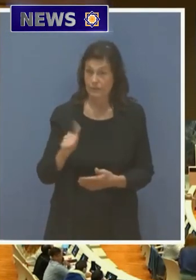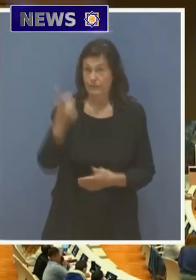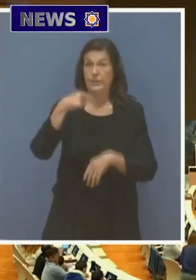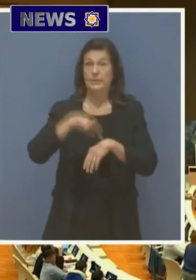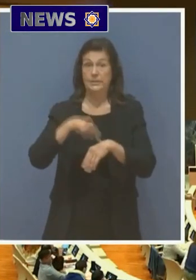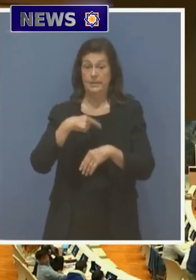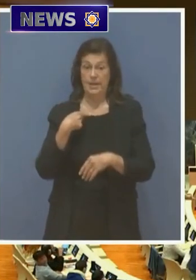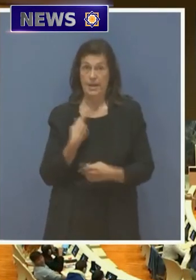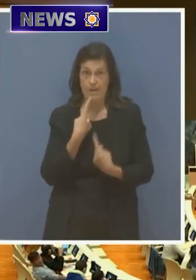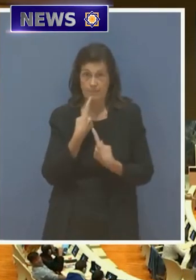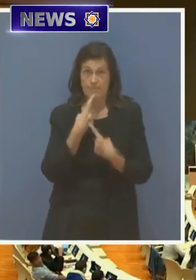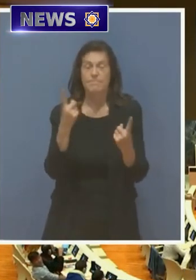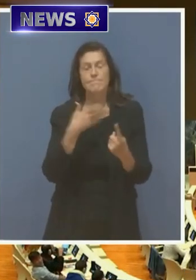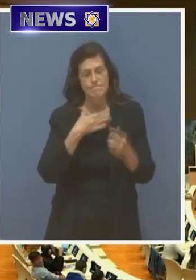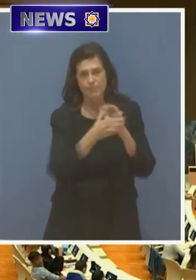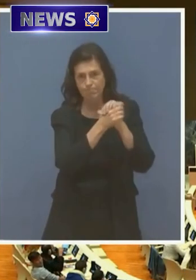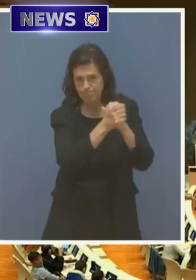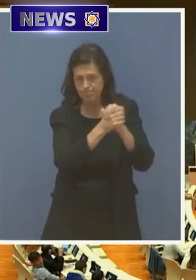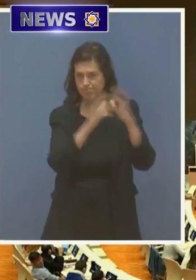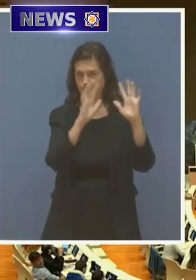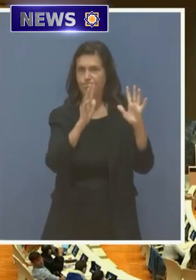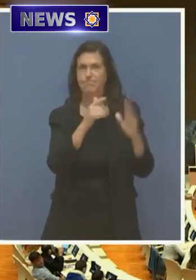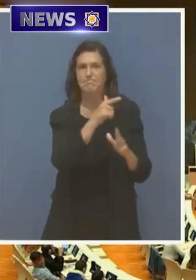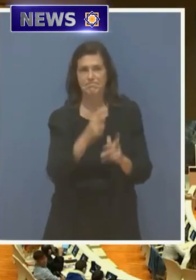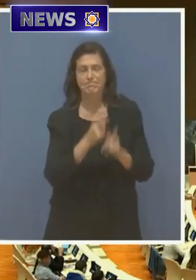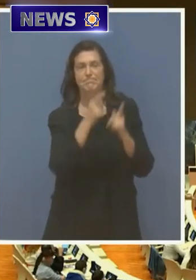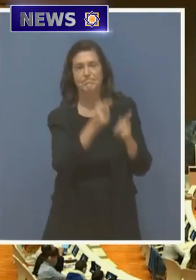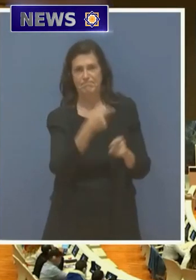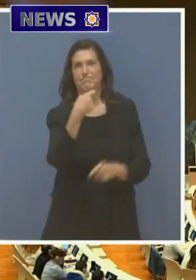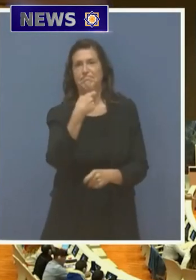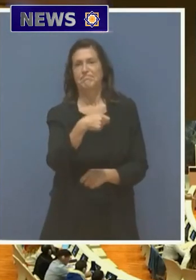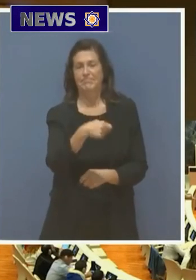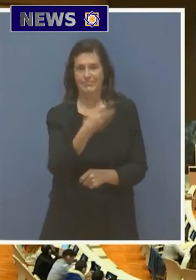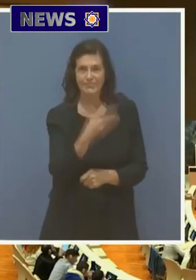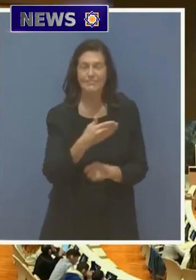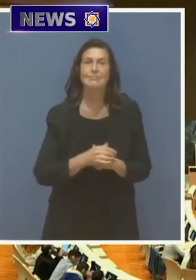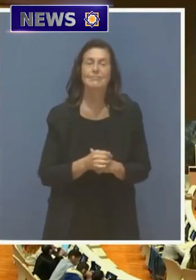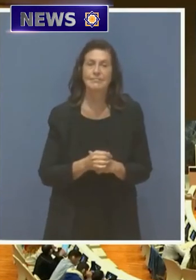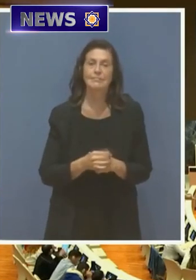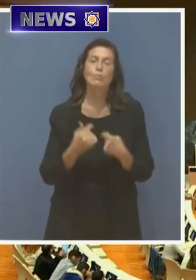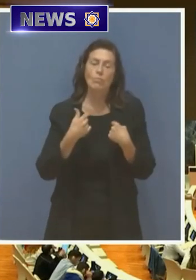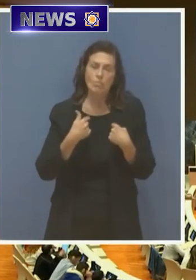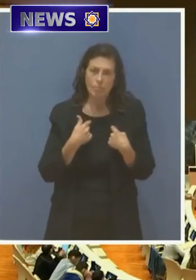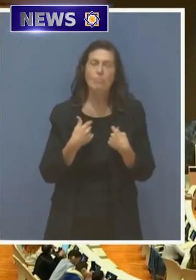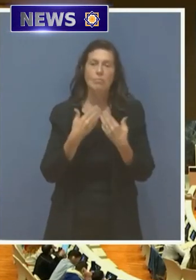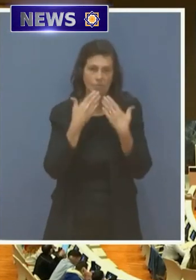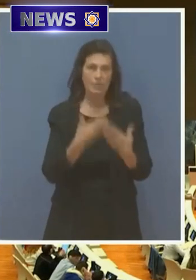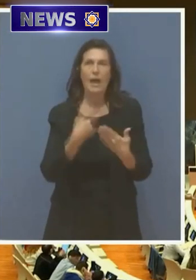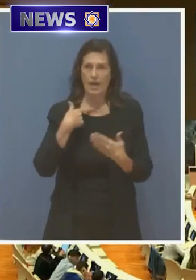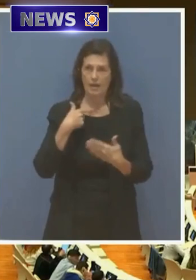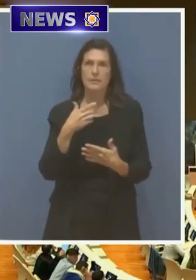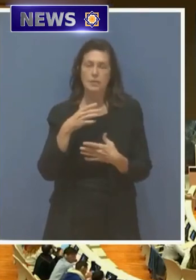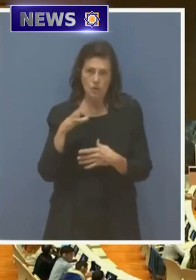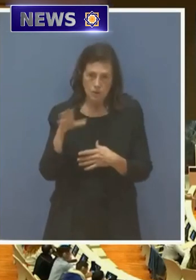this issue, I'm going to draw on the basis of my report sent to the Secretariat, last week's meeting in Vilnius, and the decision to